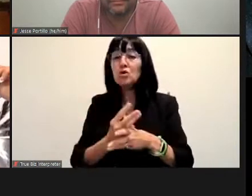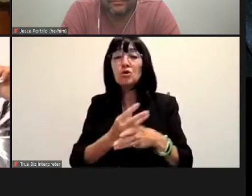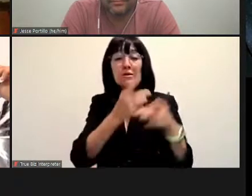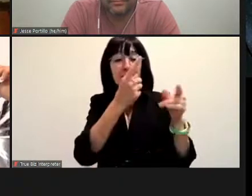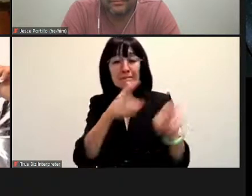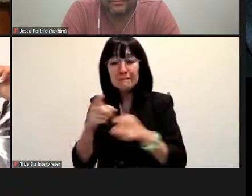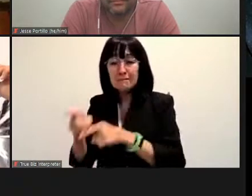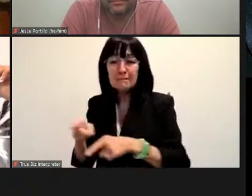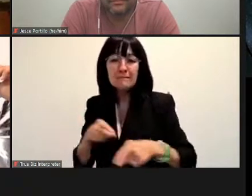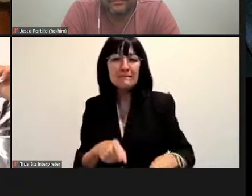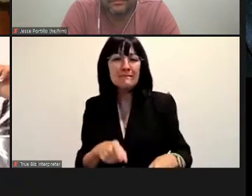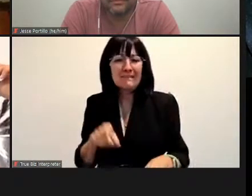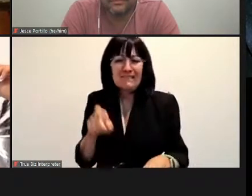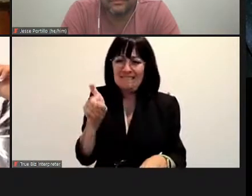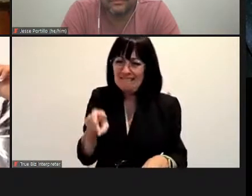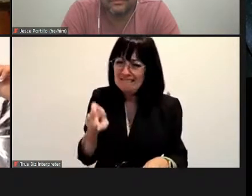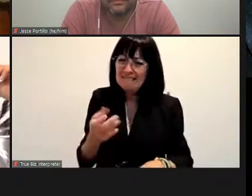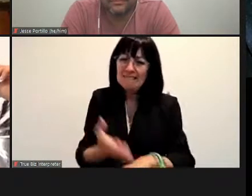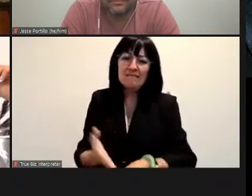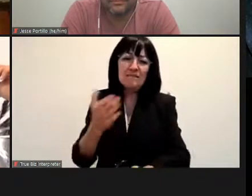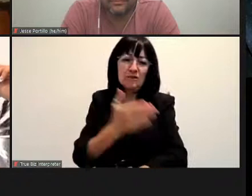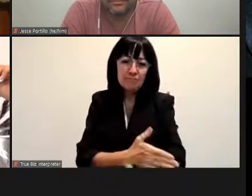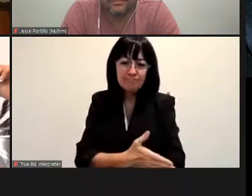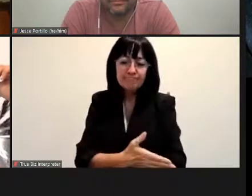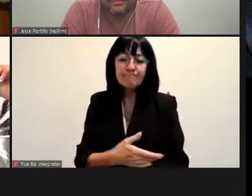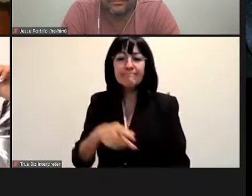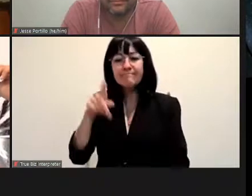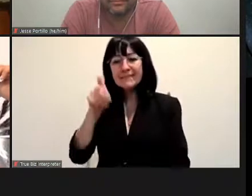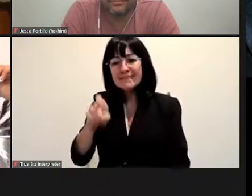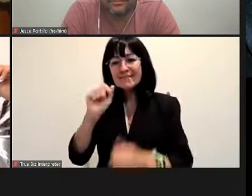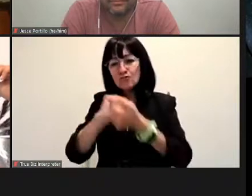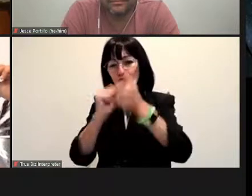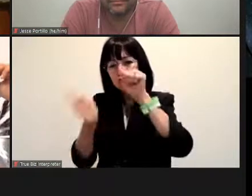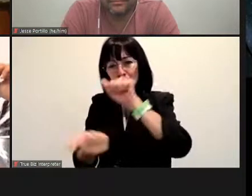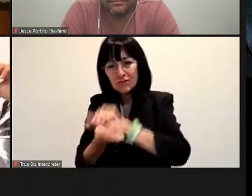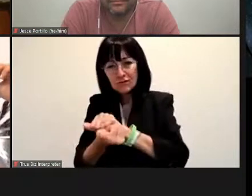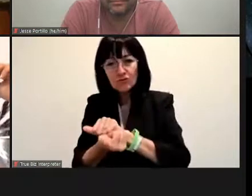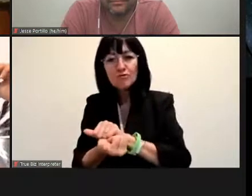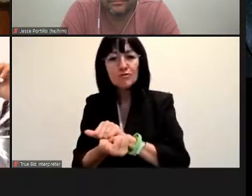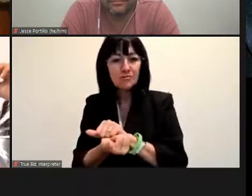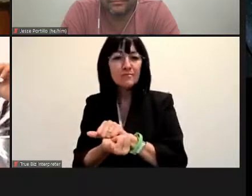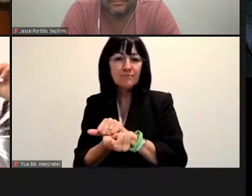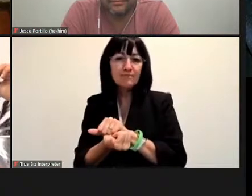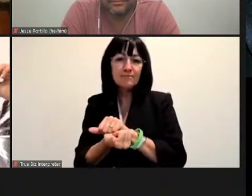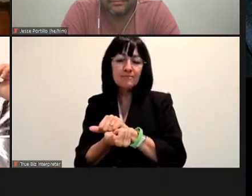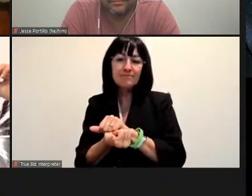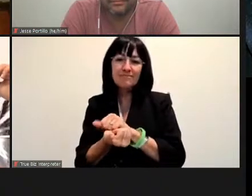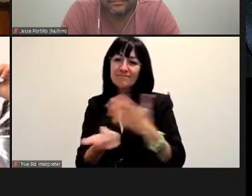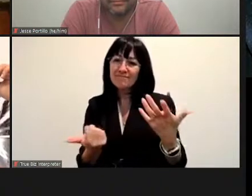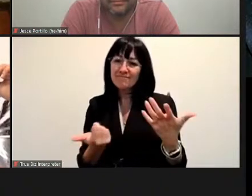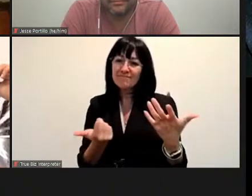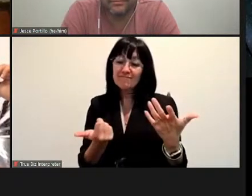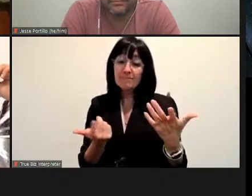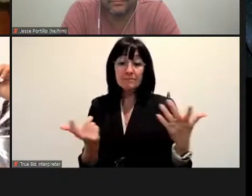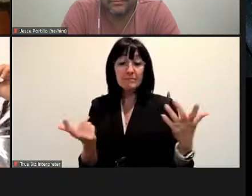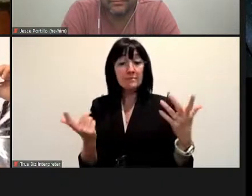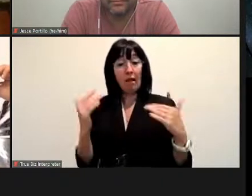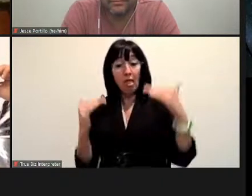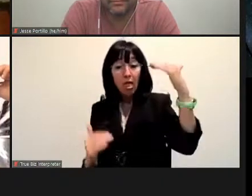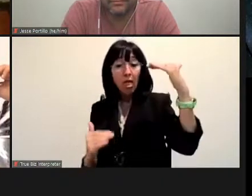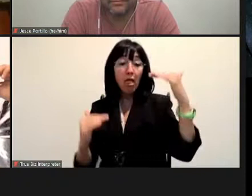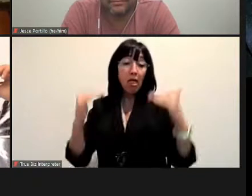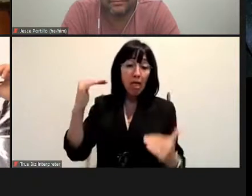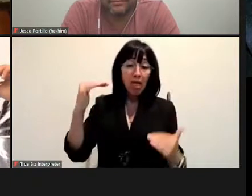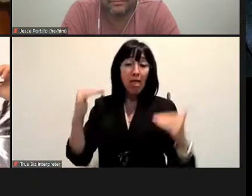keeping us away, like, from having a field full of equity and justice, the more that we actually speak